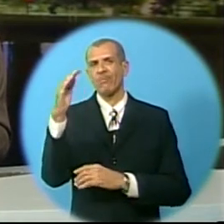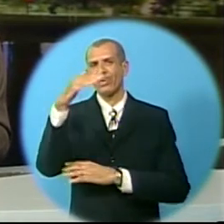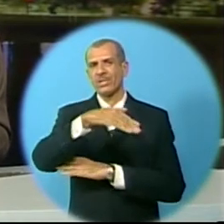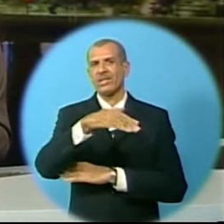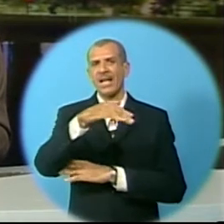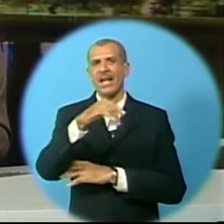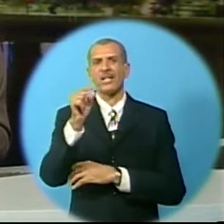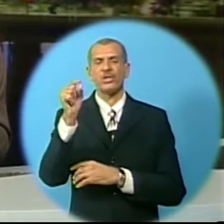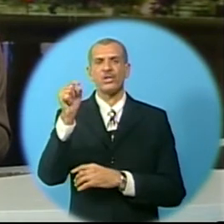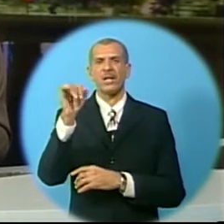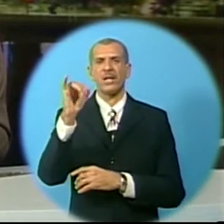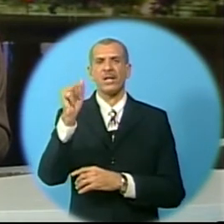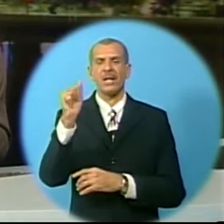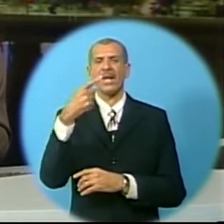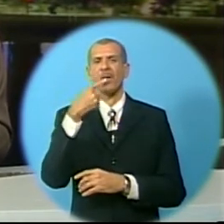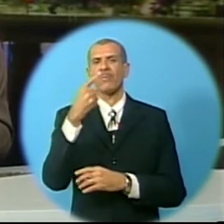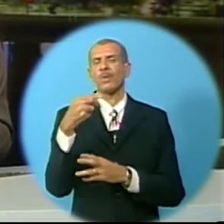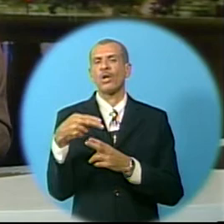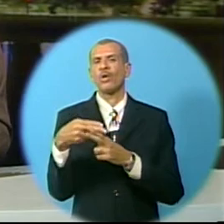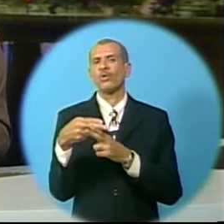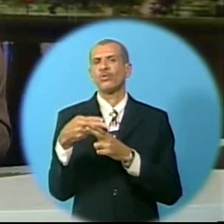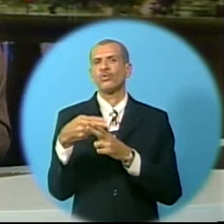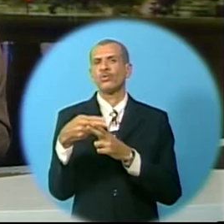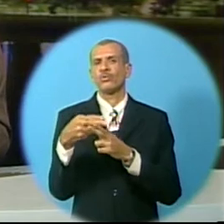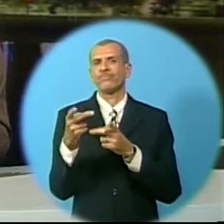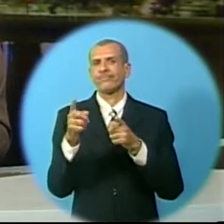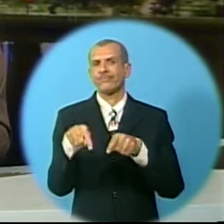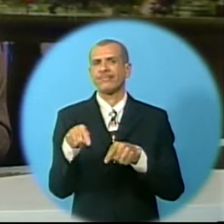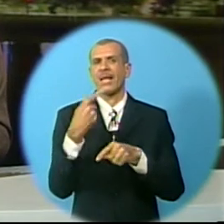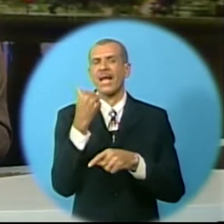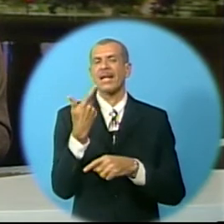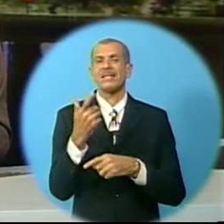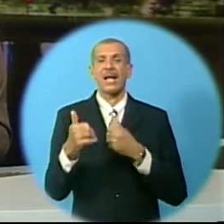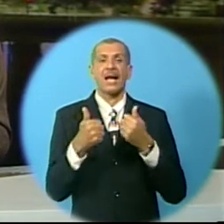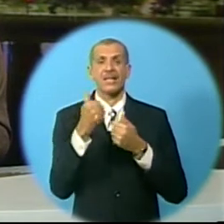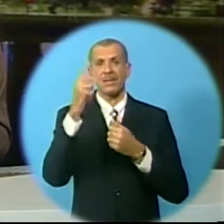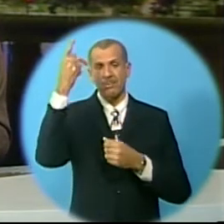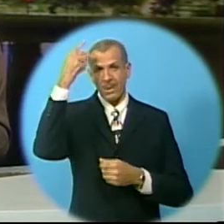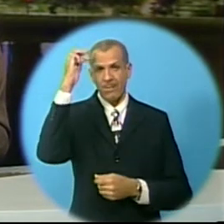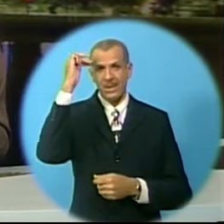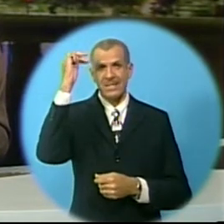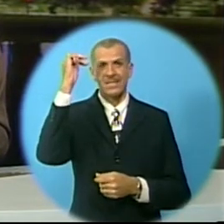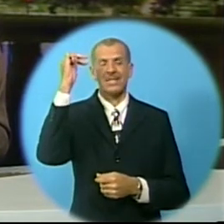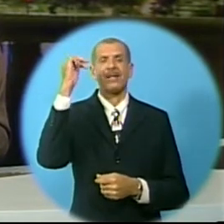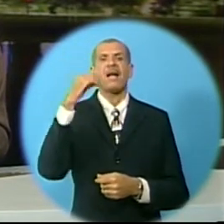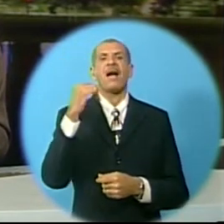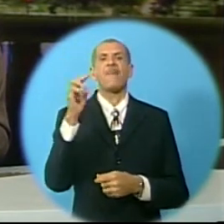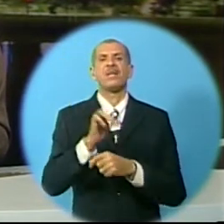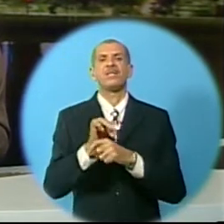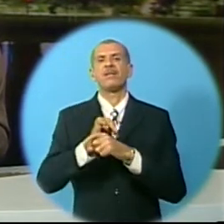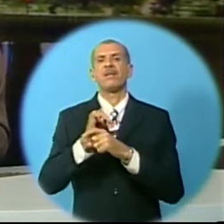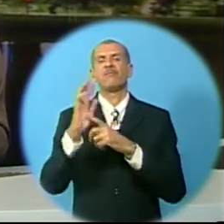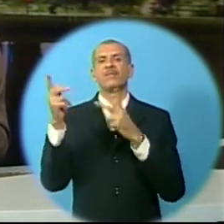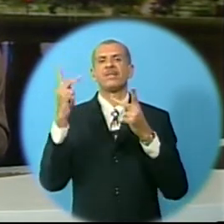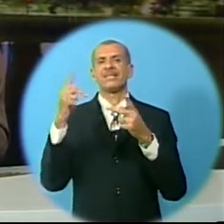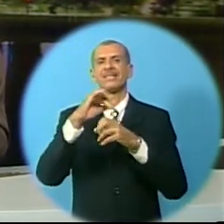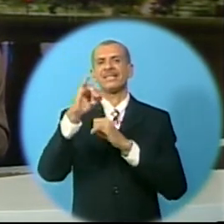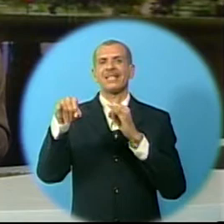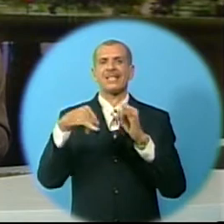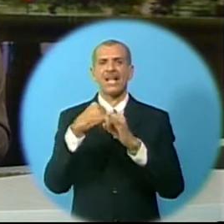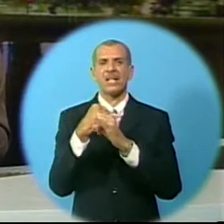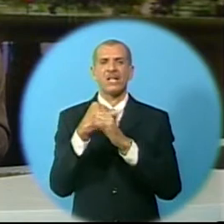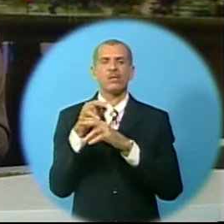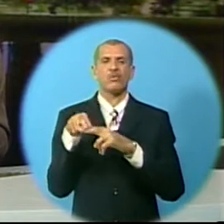Airport could be closer to fruition. The revelation from Acting Prime Minister and Minister of Tourism and International